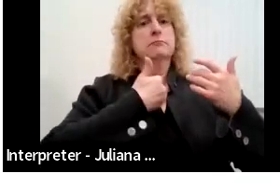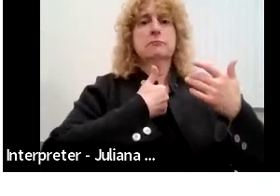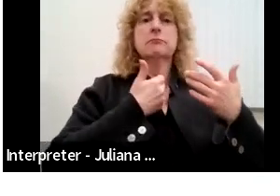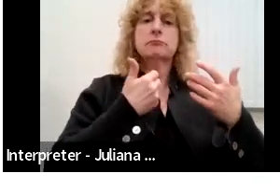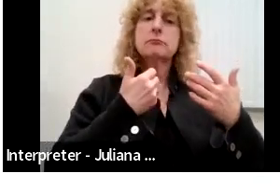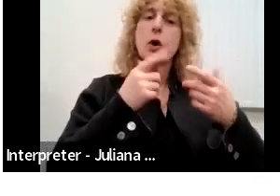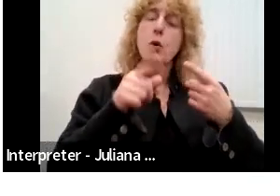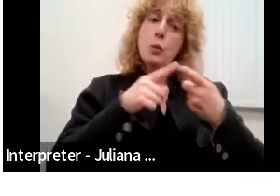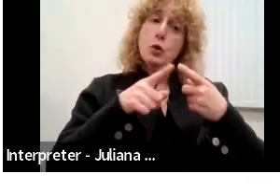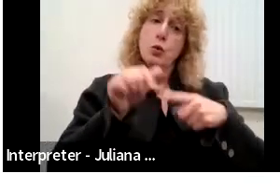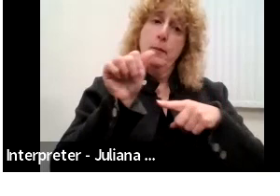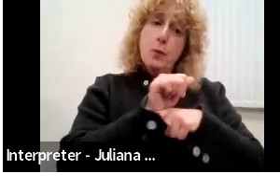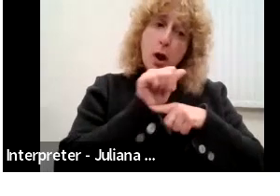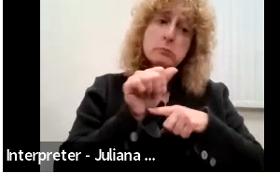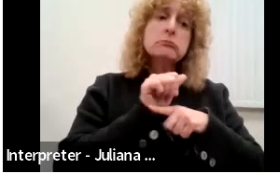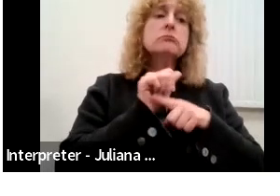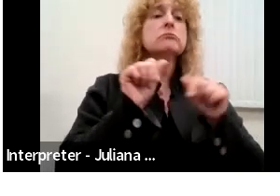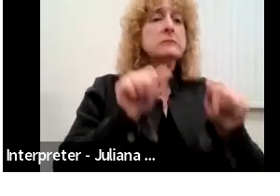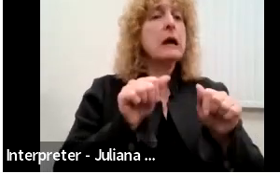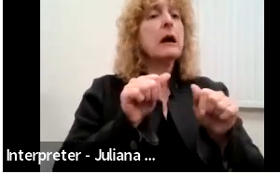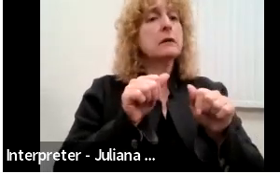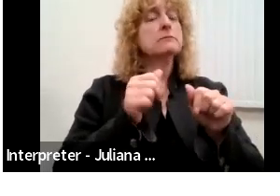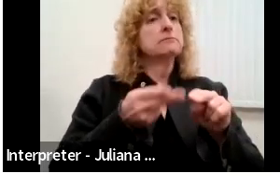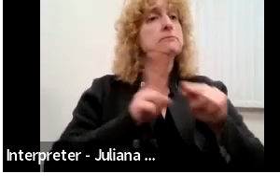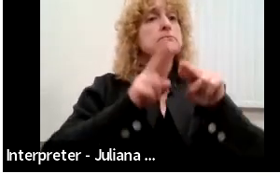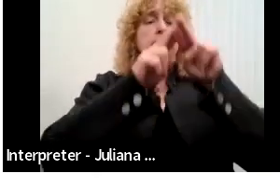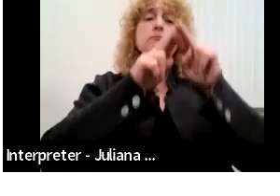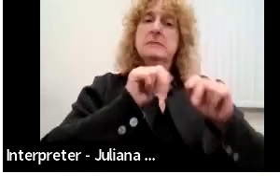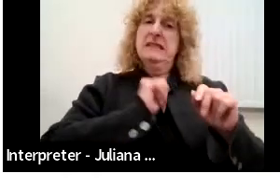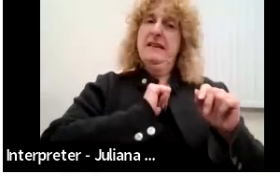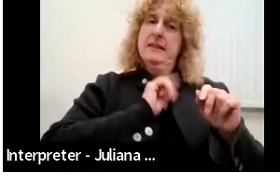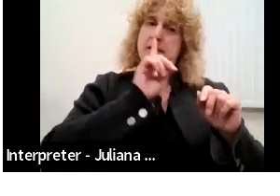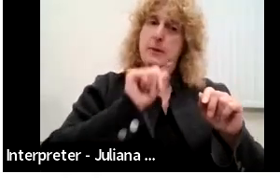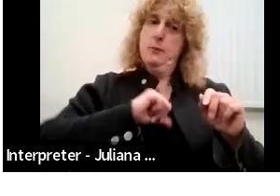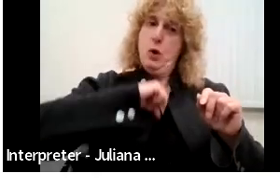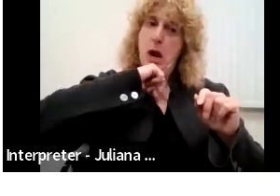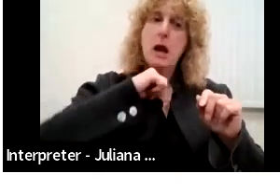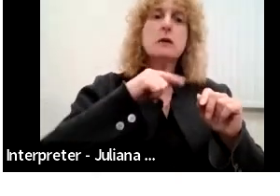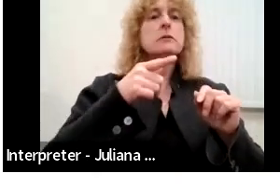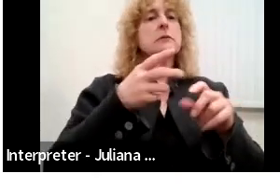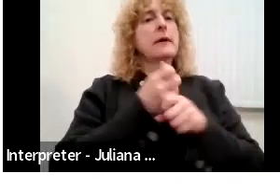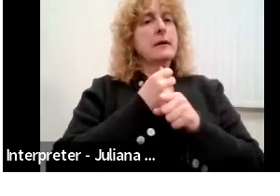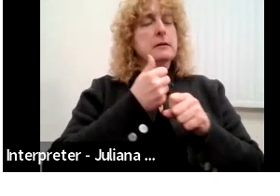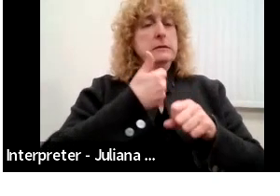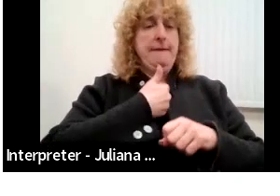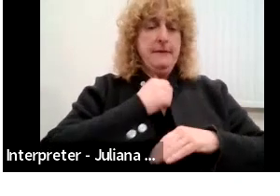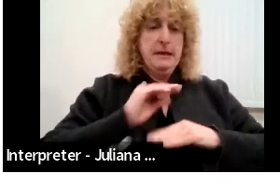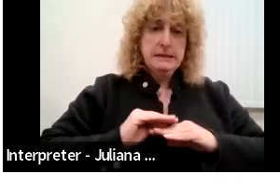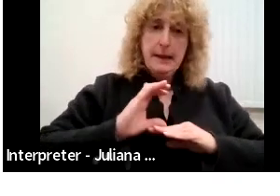When you practice and are able to gain disability pride, you gain self-esteem,